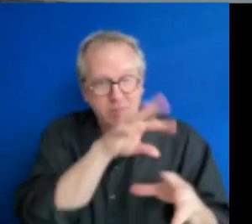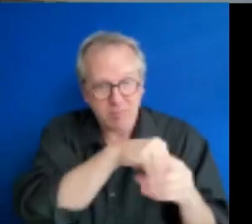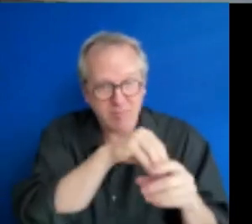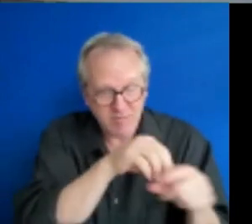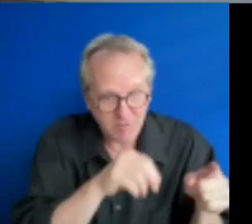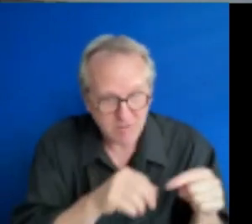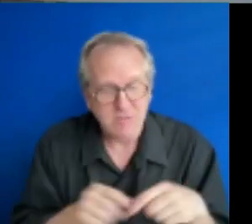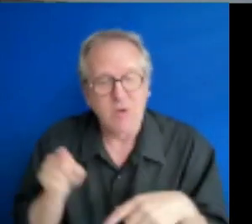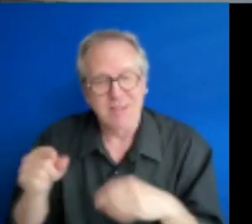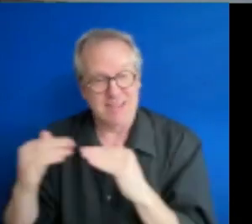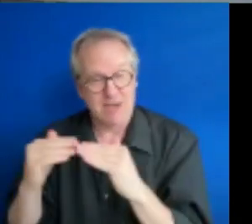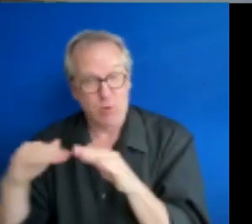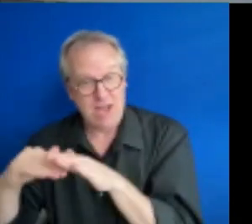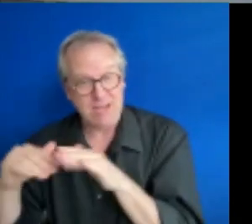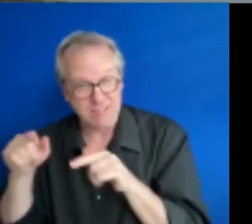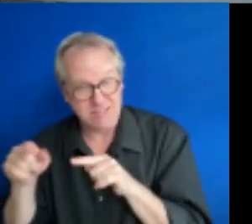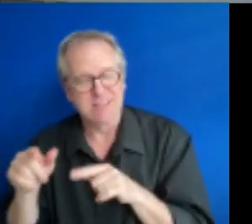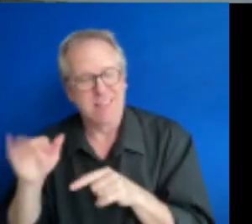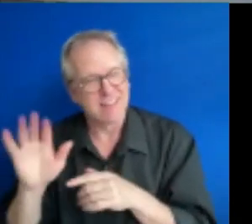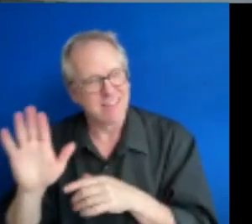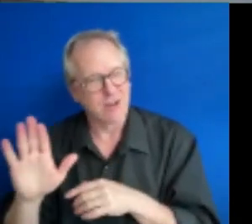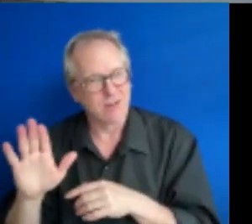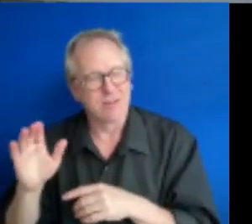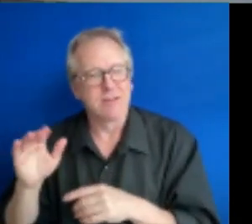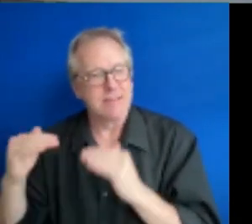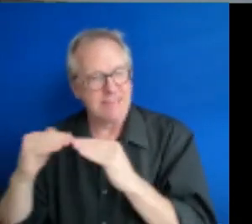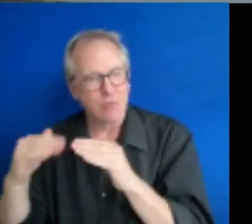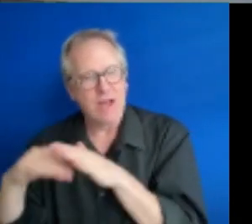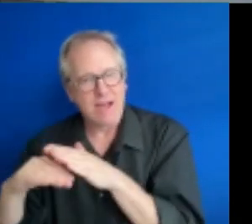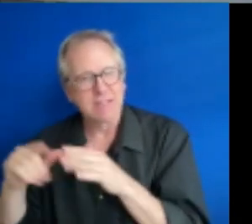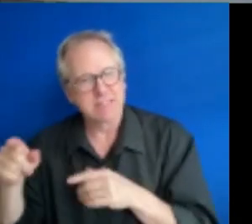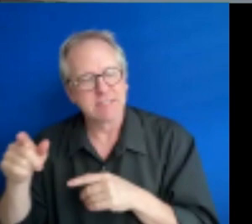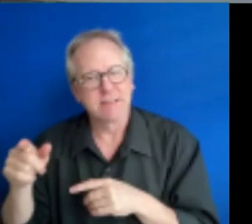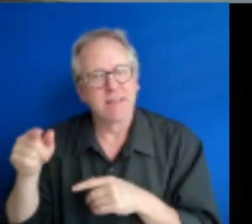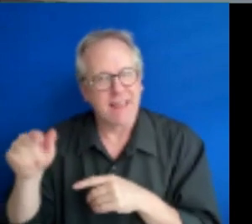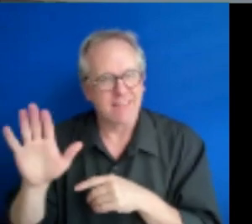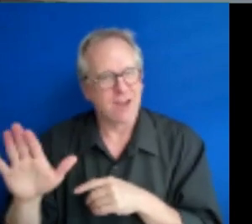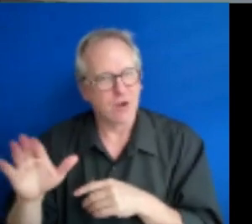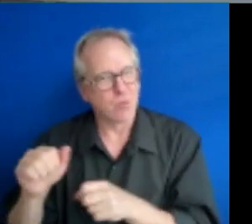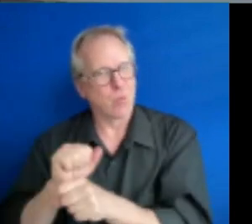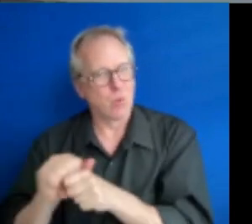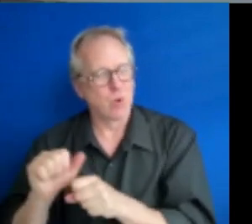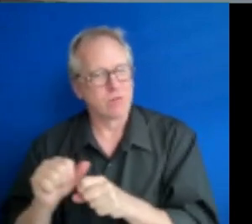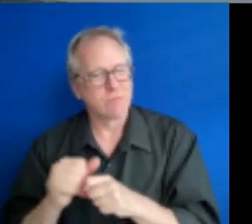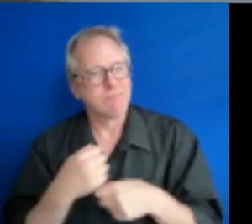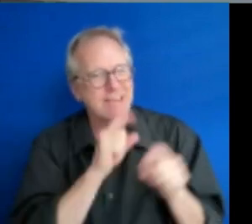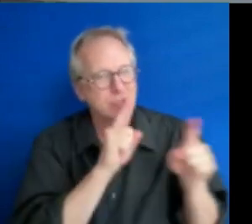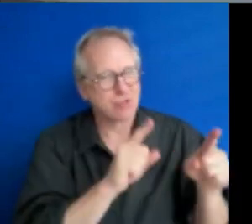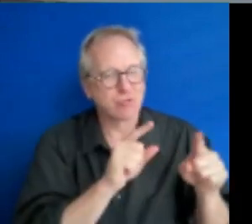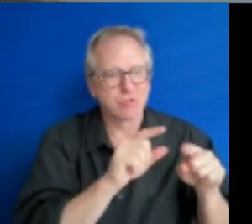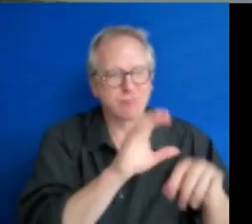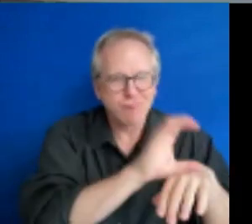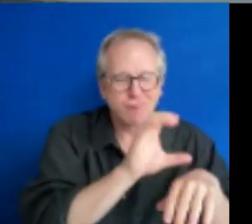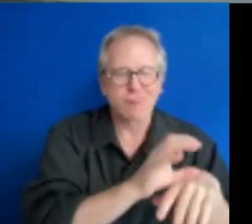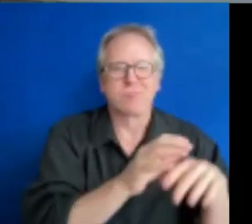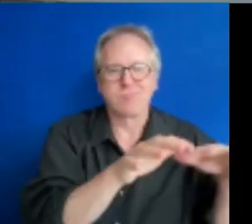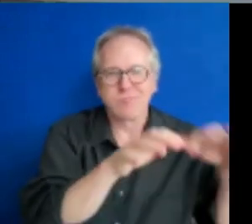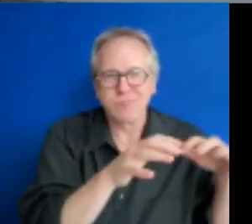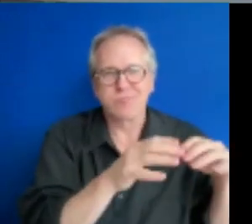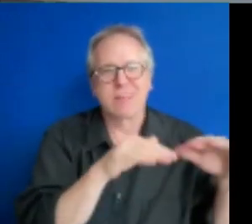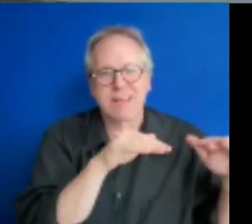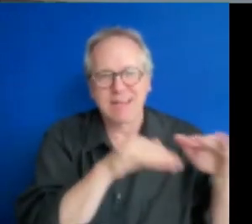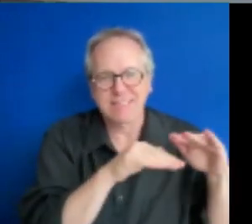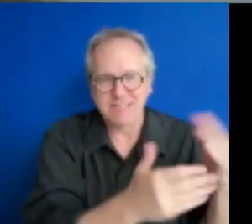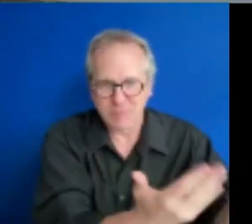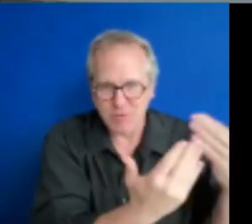so we have, as equal access, have sort of been that, that constant